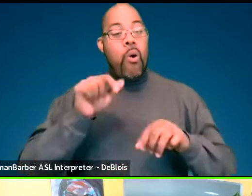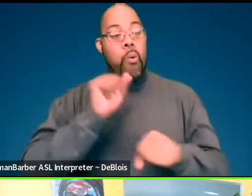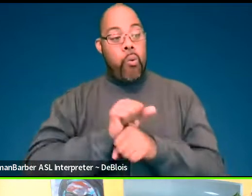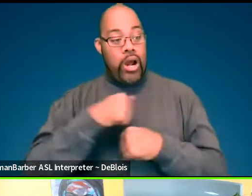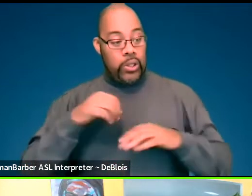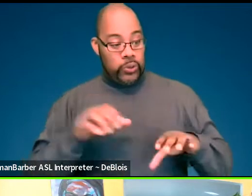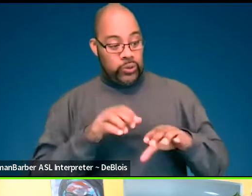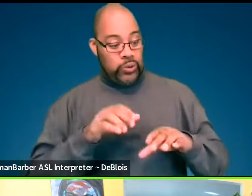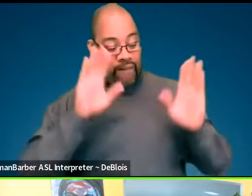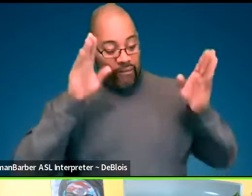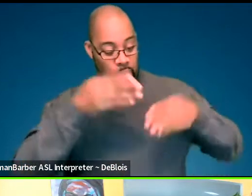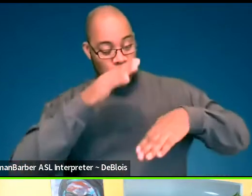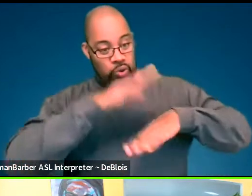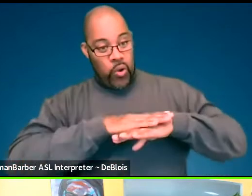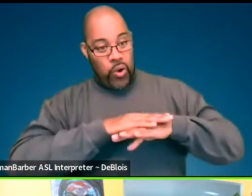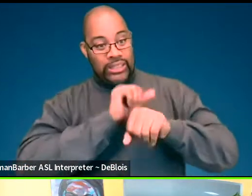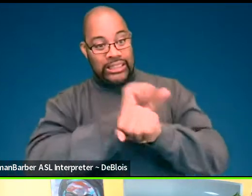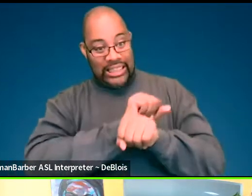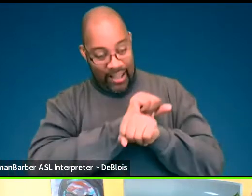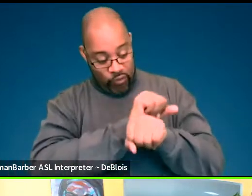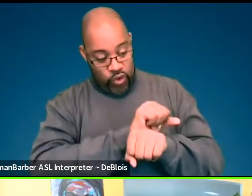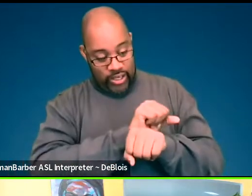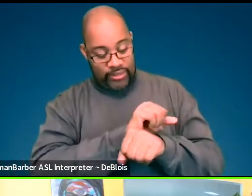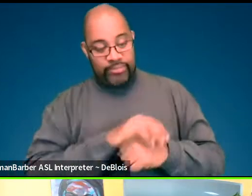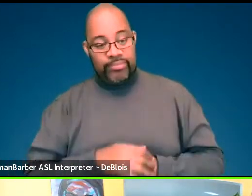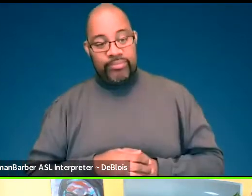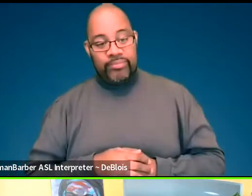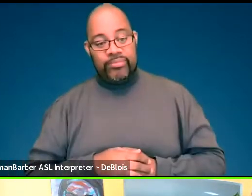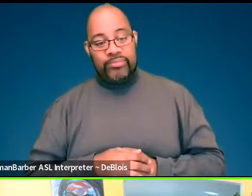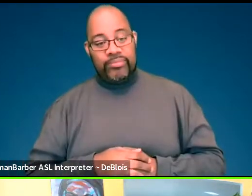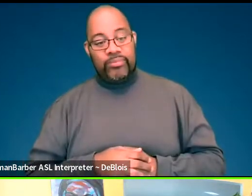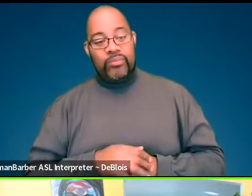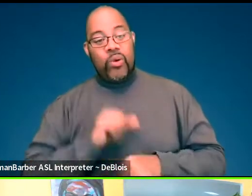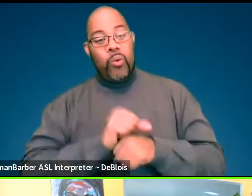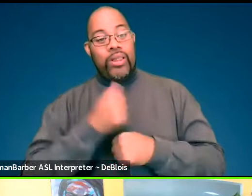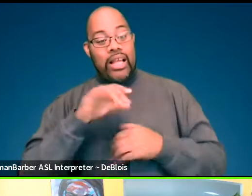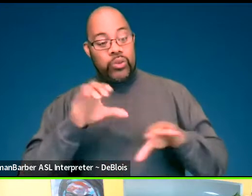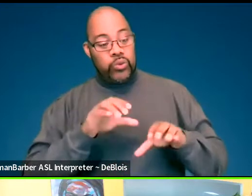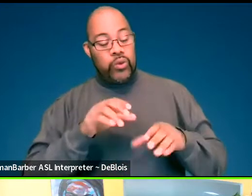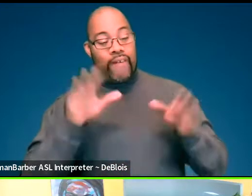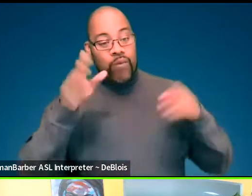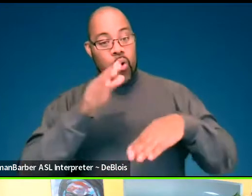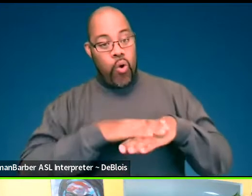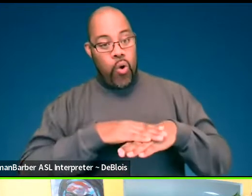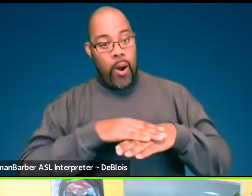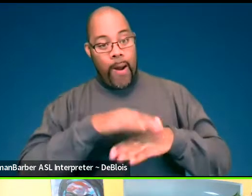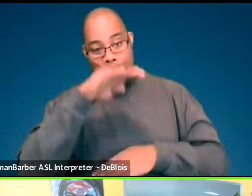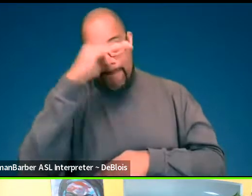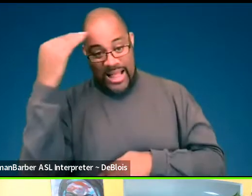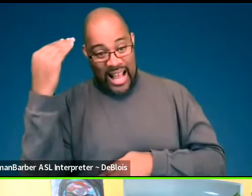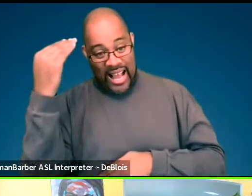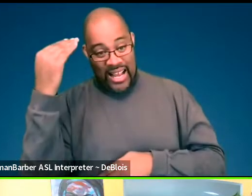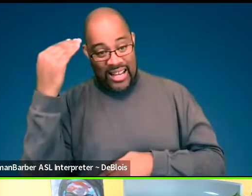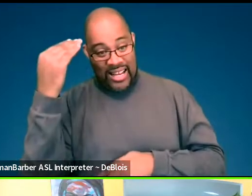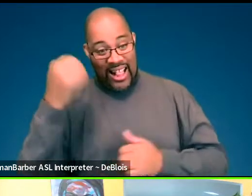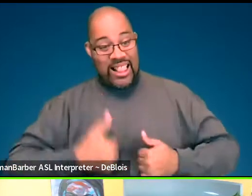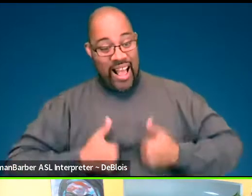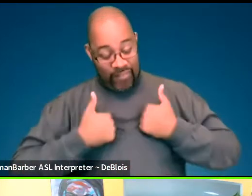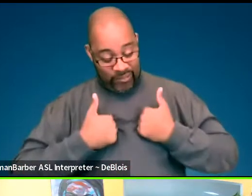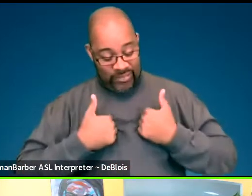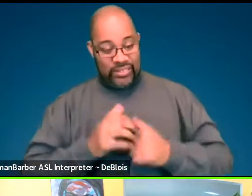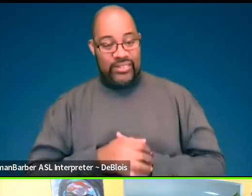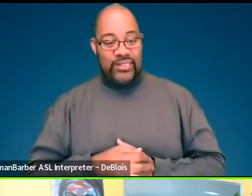do focuses on slavery, the work that I do focuses on Black life,